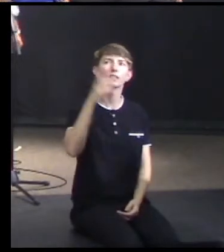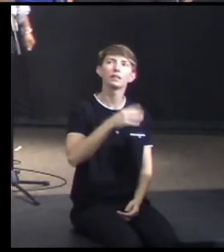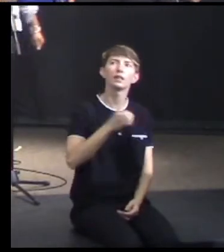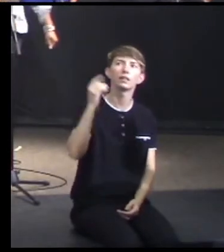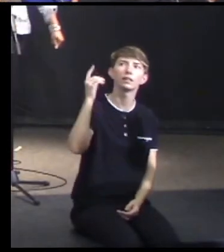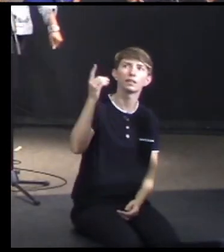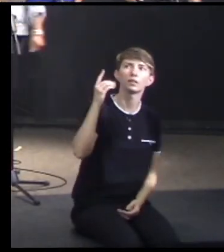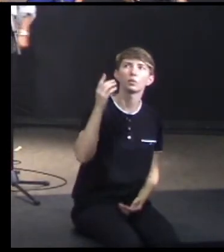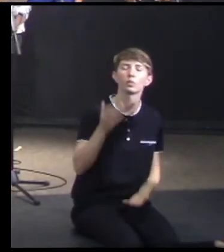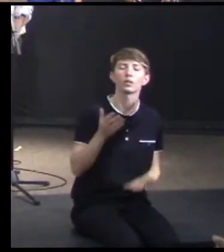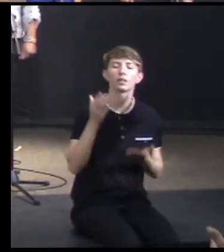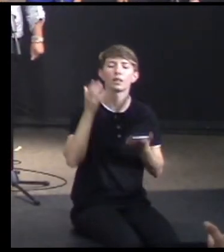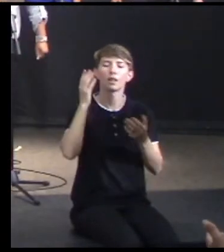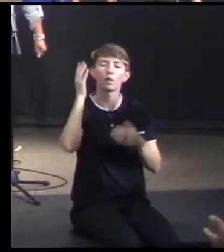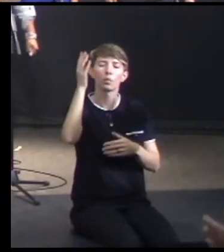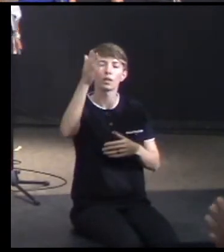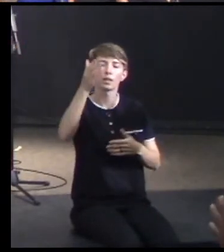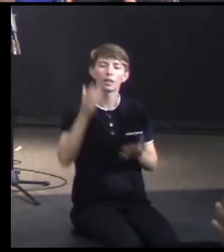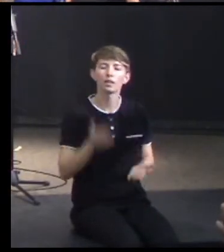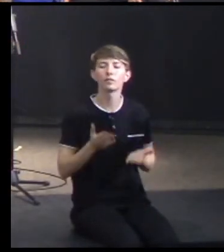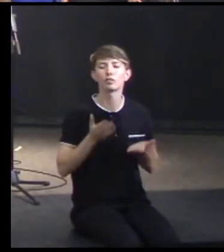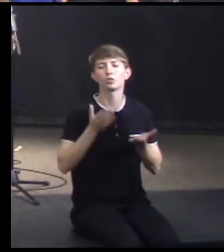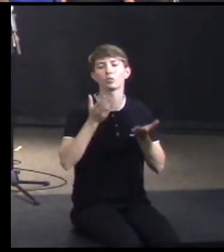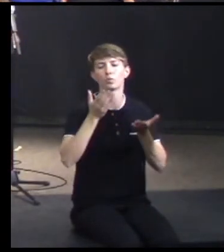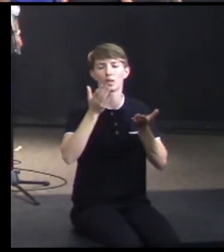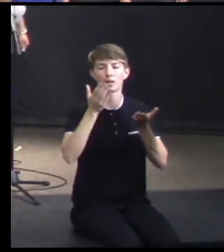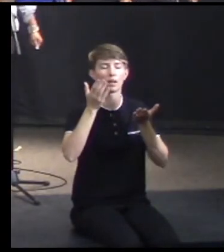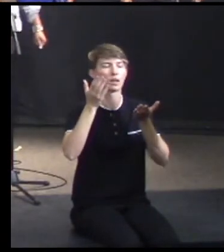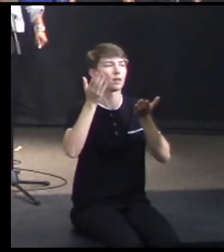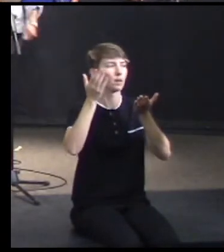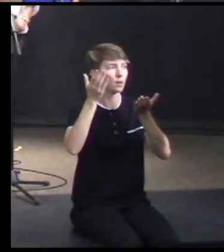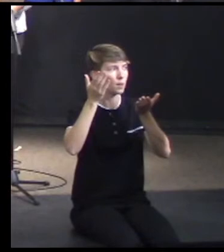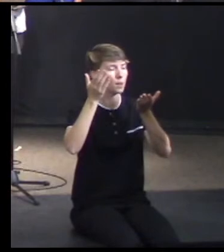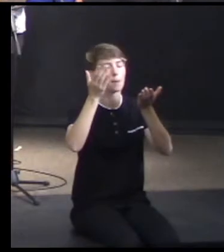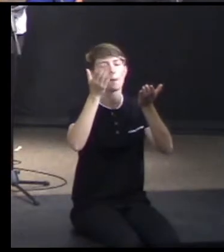And He will lift you